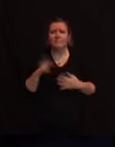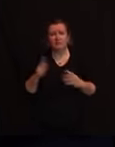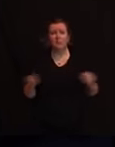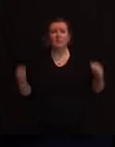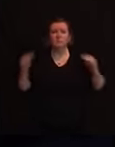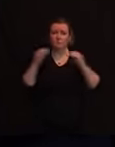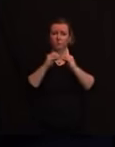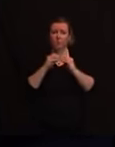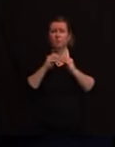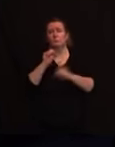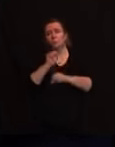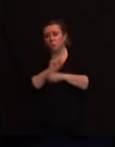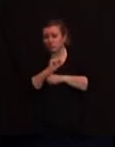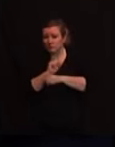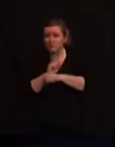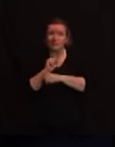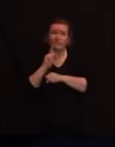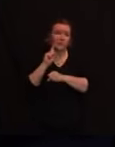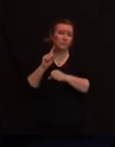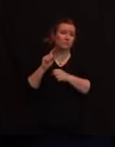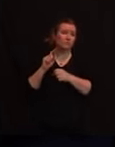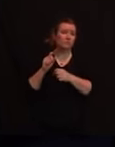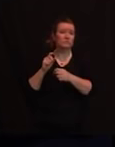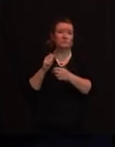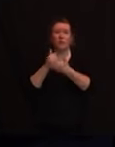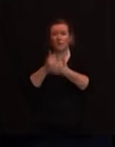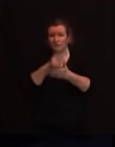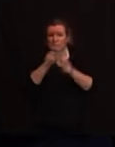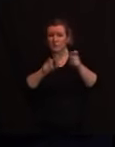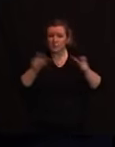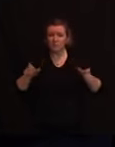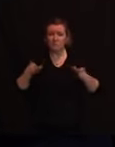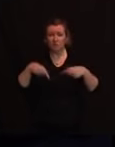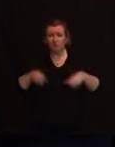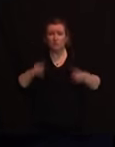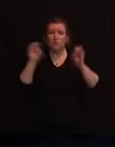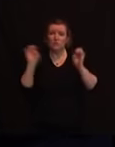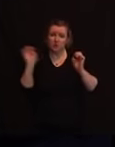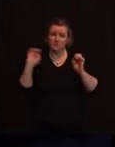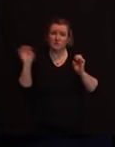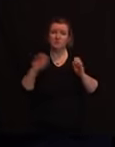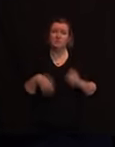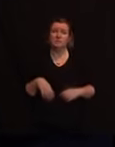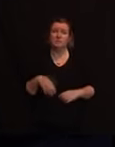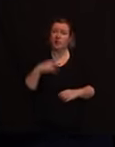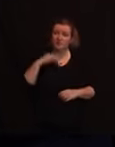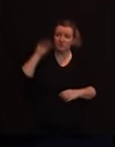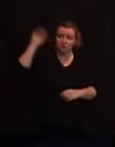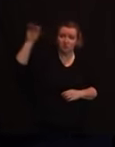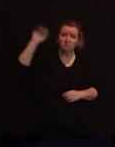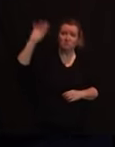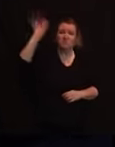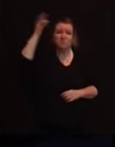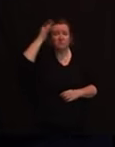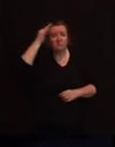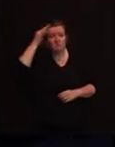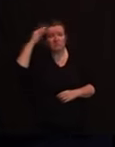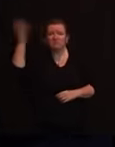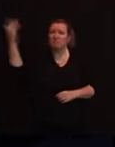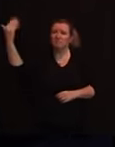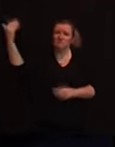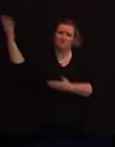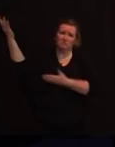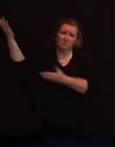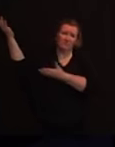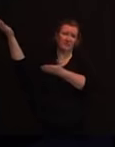payments to be able to help people through this crisis. I've been pressing to make sure that the federal government is getting our state everything that we need